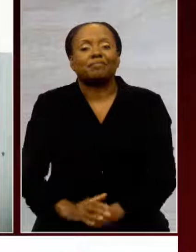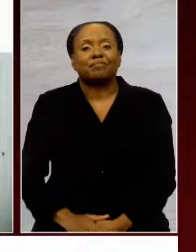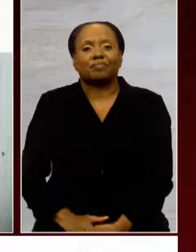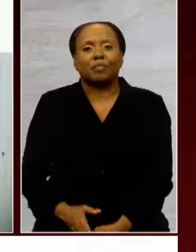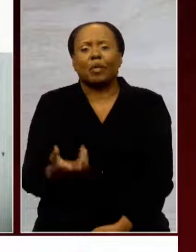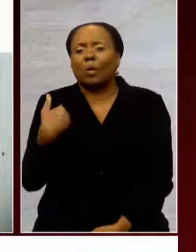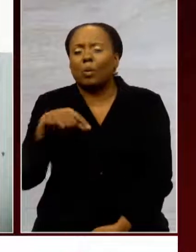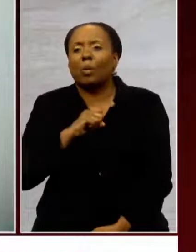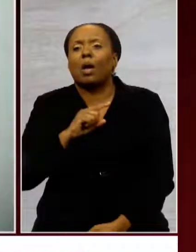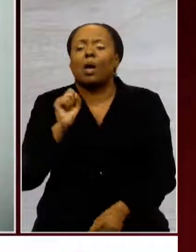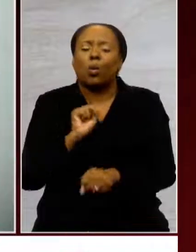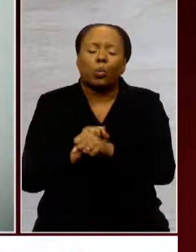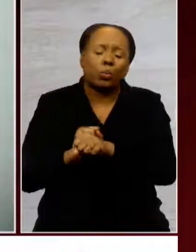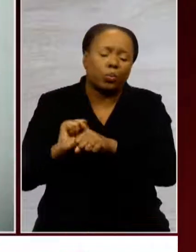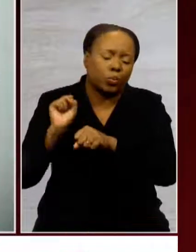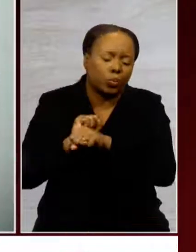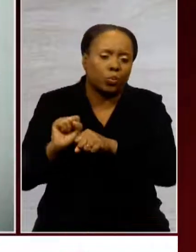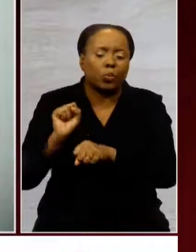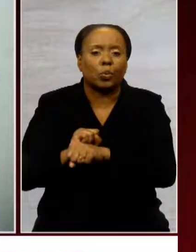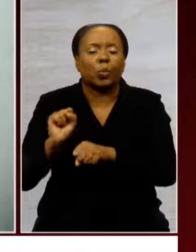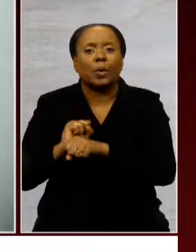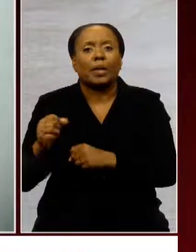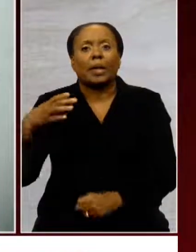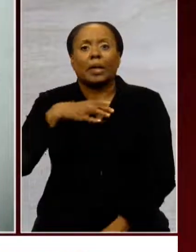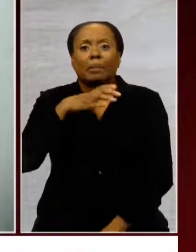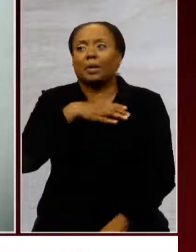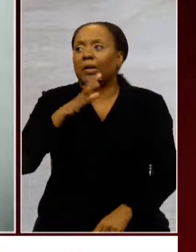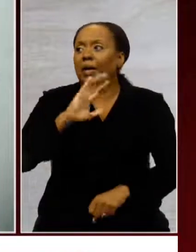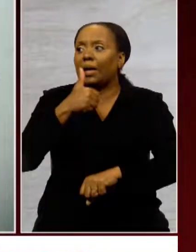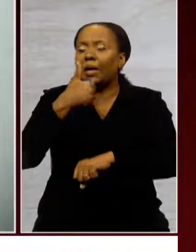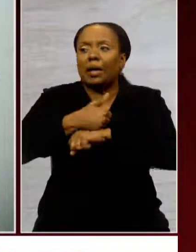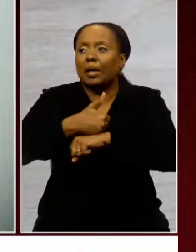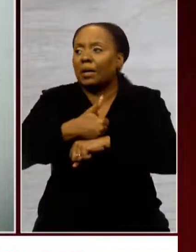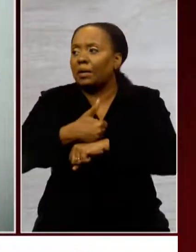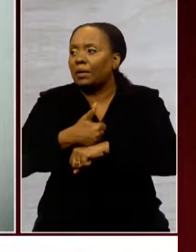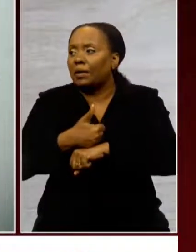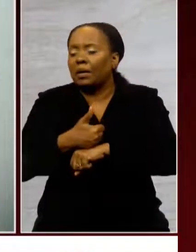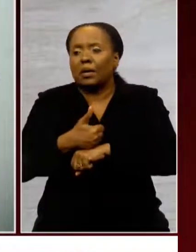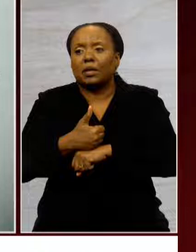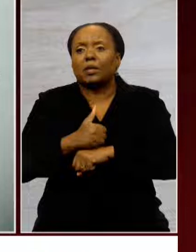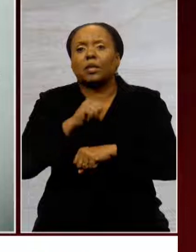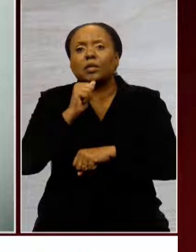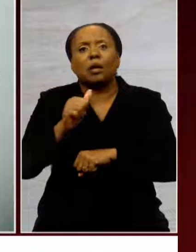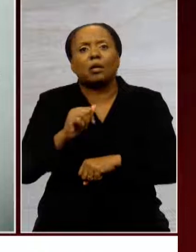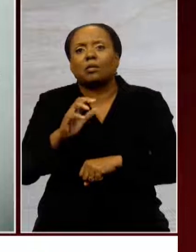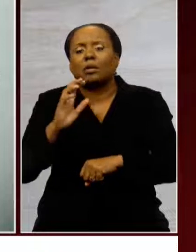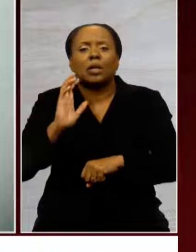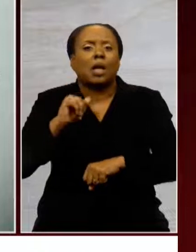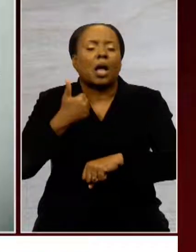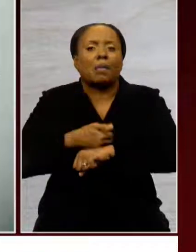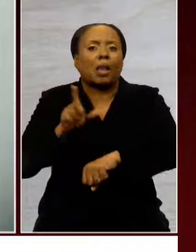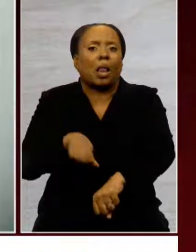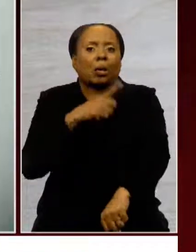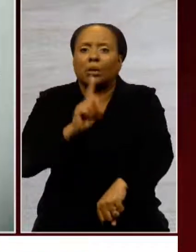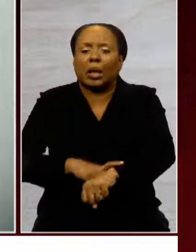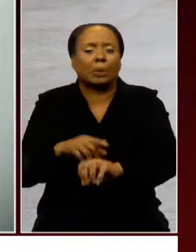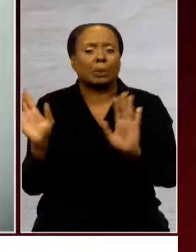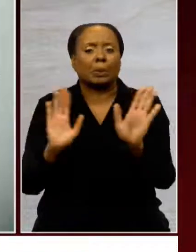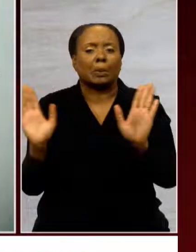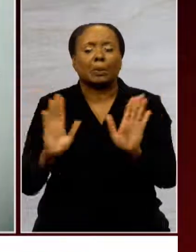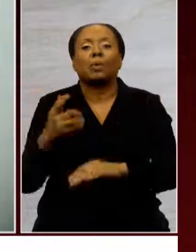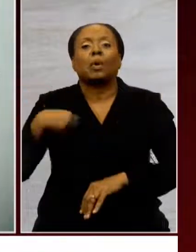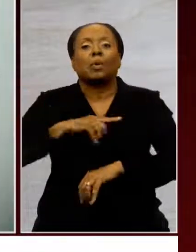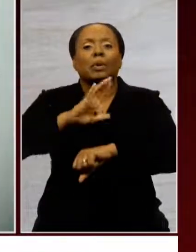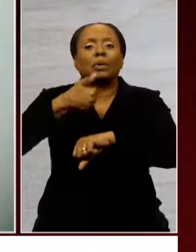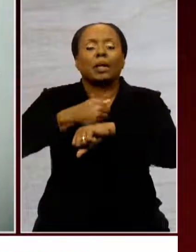a lot of work. This committee is not a long-lived committee. We were established on the 1st of June, and our